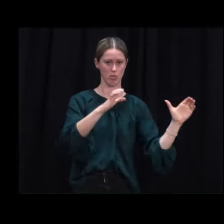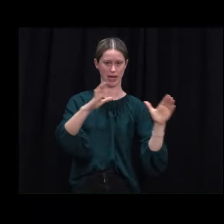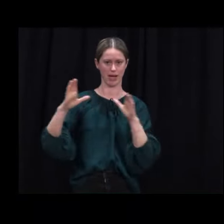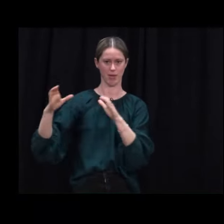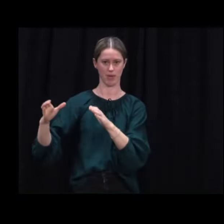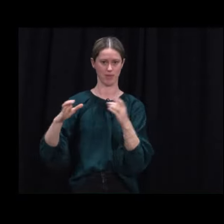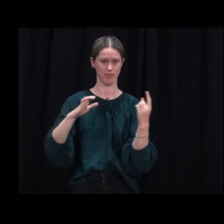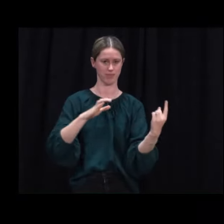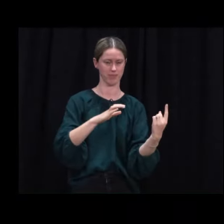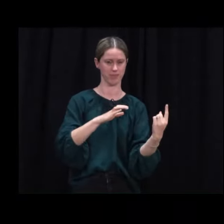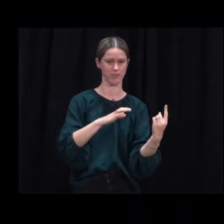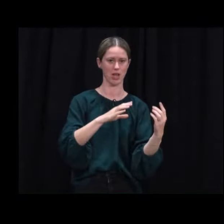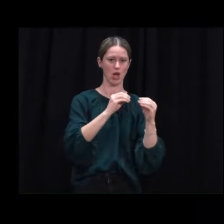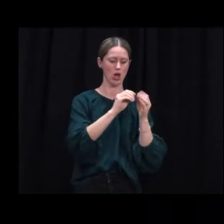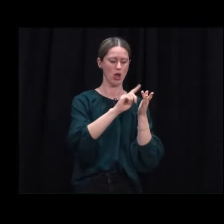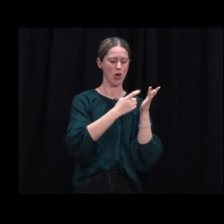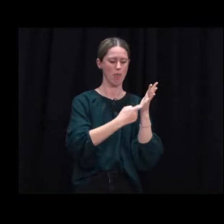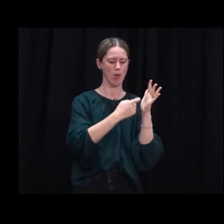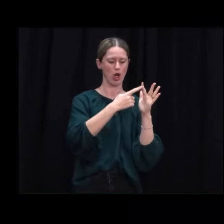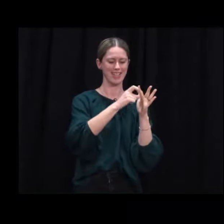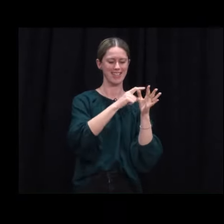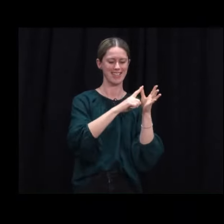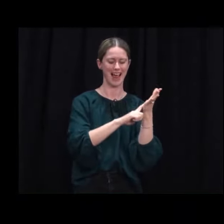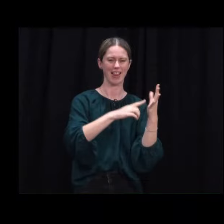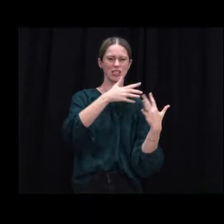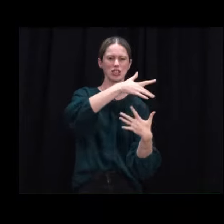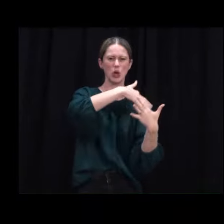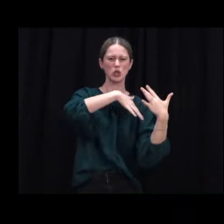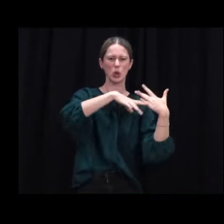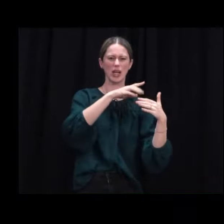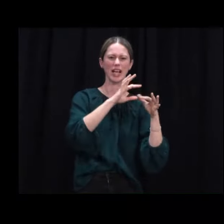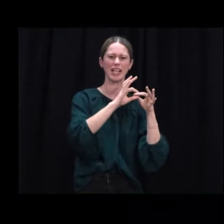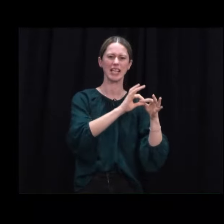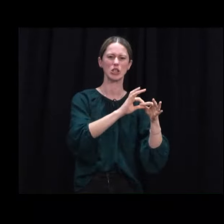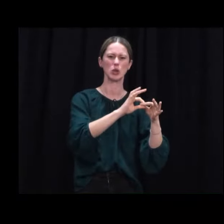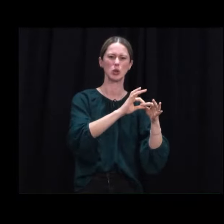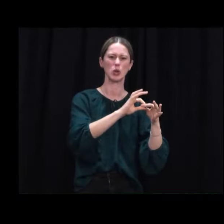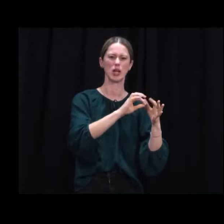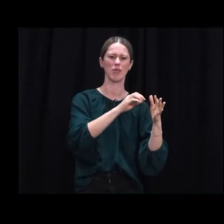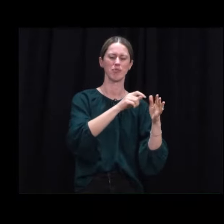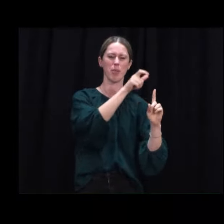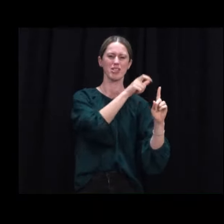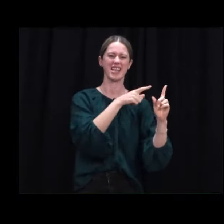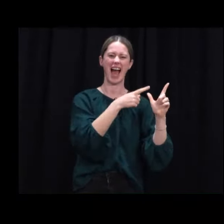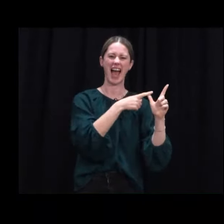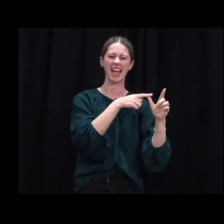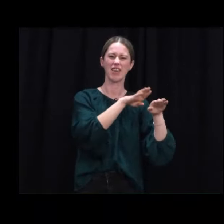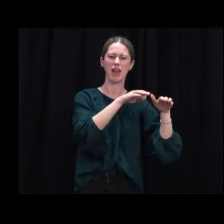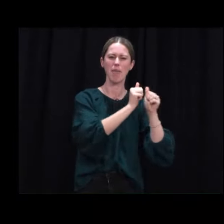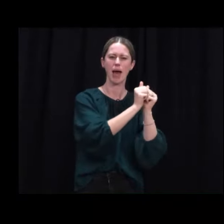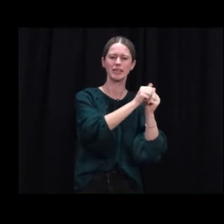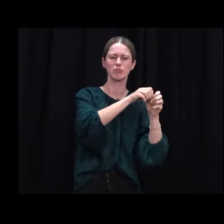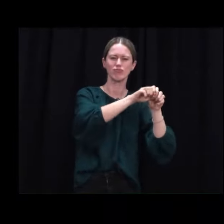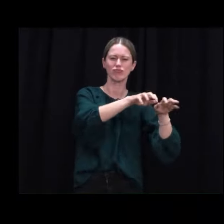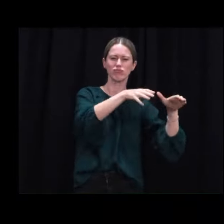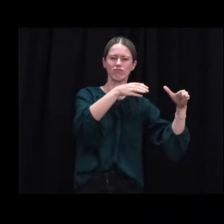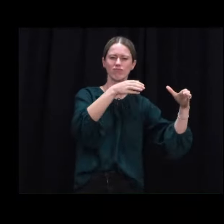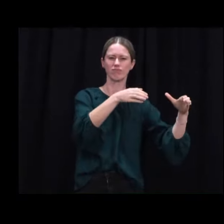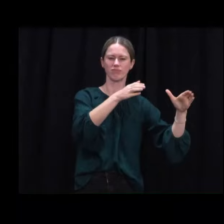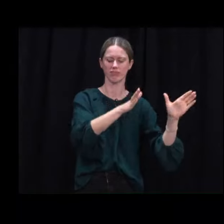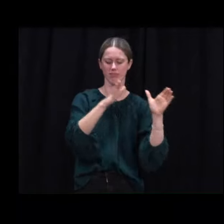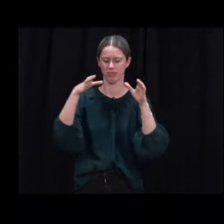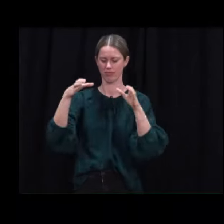are named Birkdale Social Cluster, associated with Case A, approximately 36 cases, and the